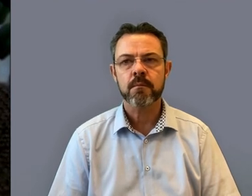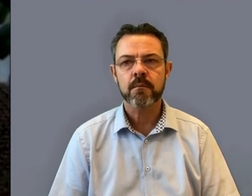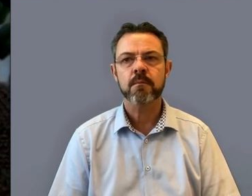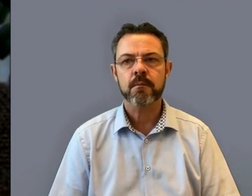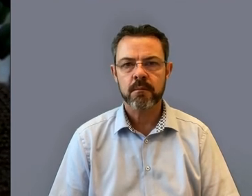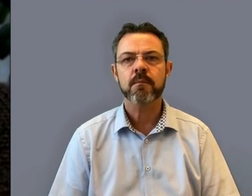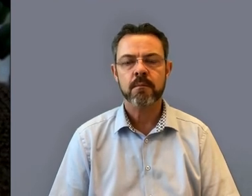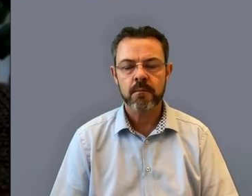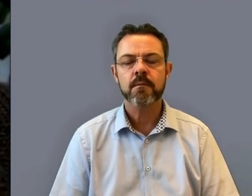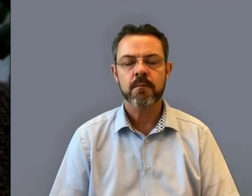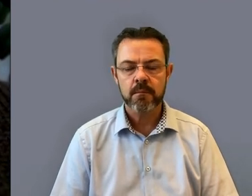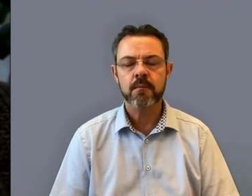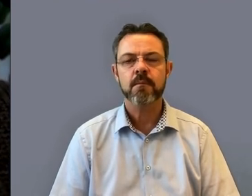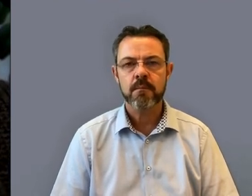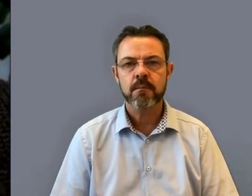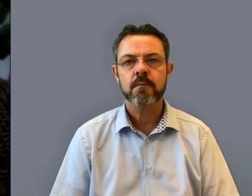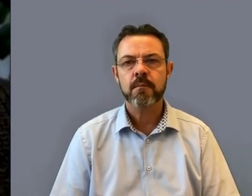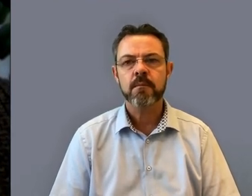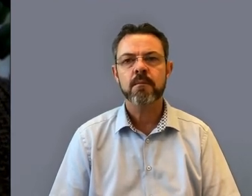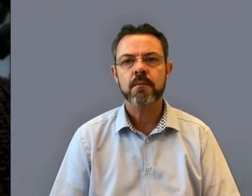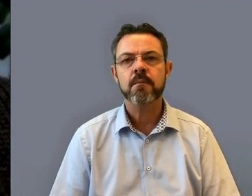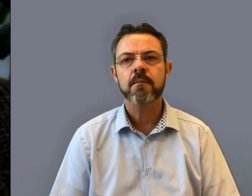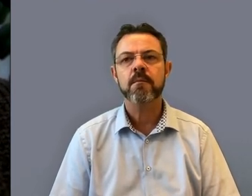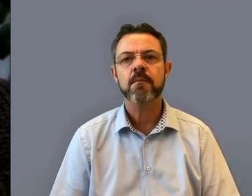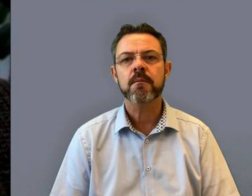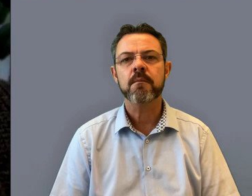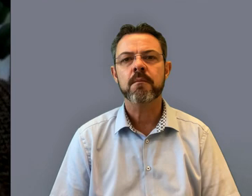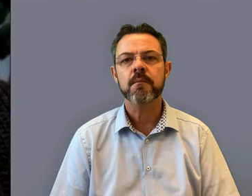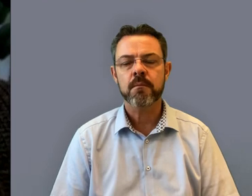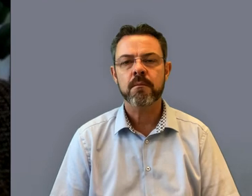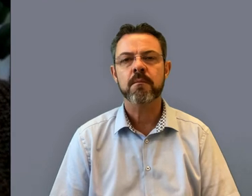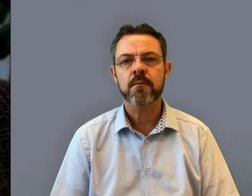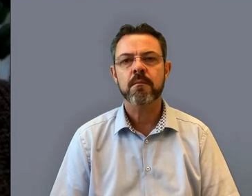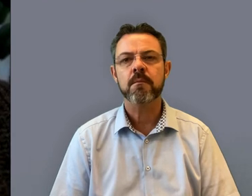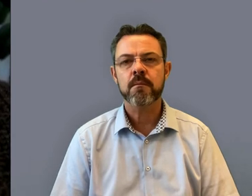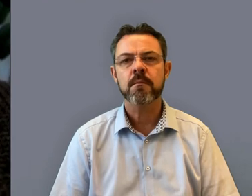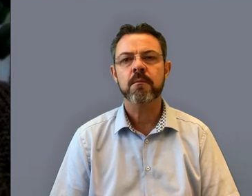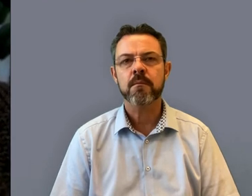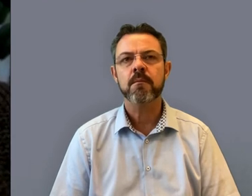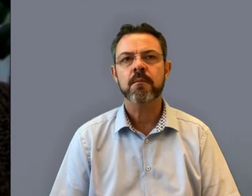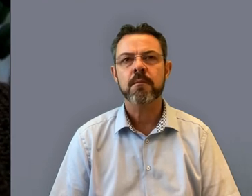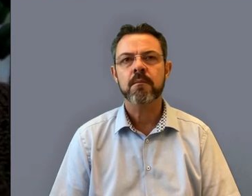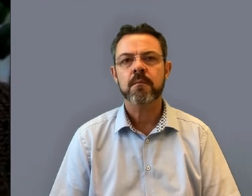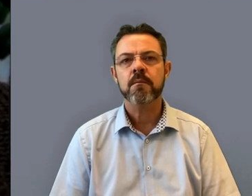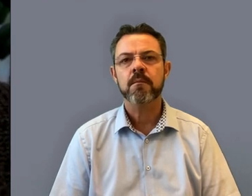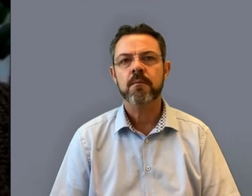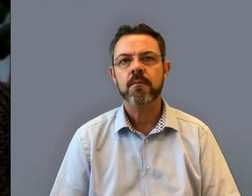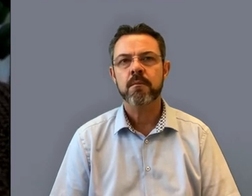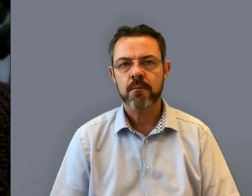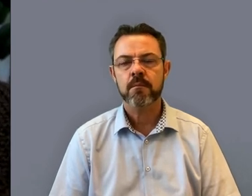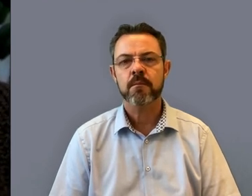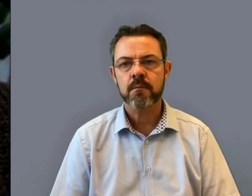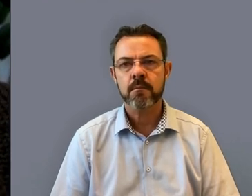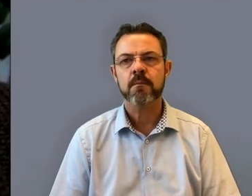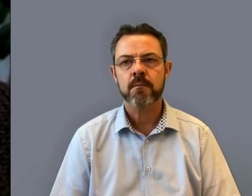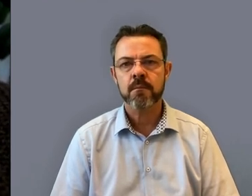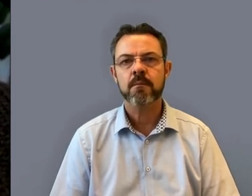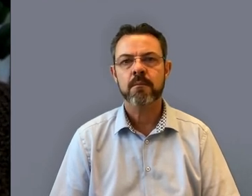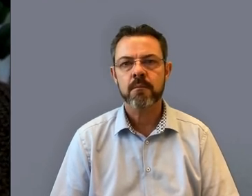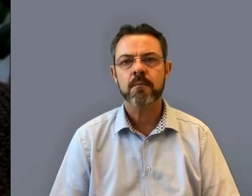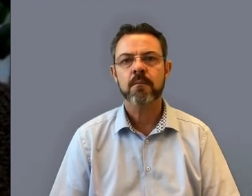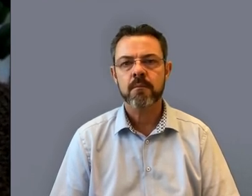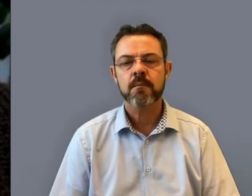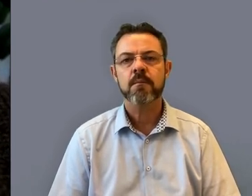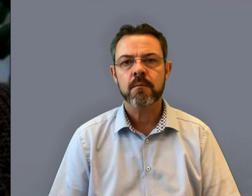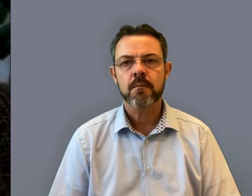because there is some competition, but you have this one unit with fat that makes sure that the system won't collapse if two of